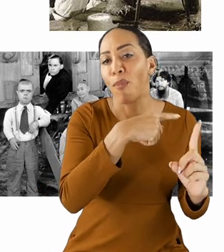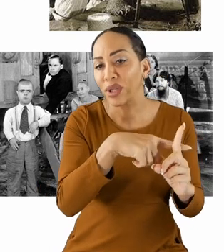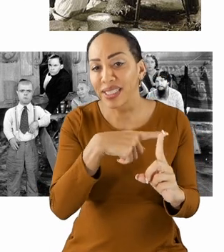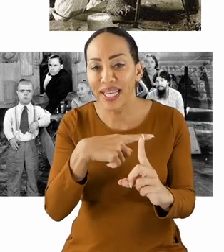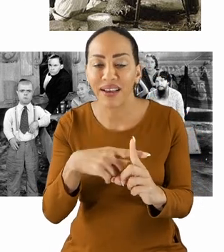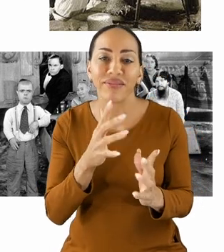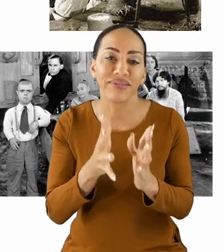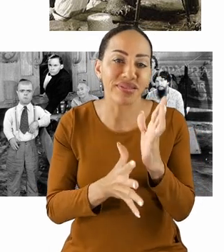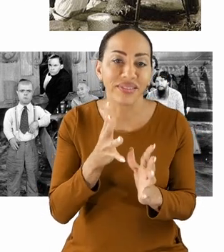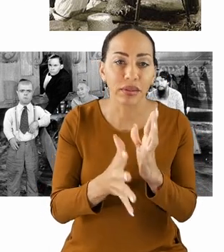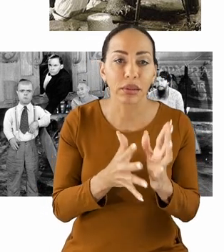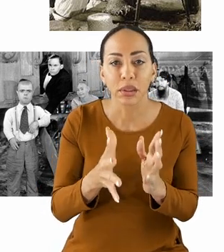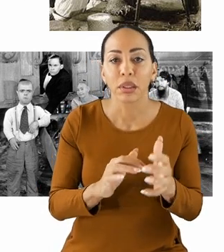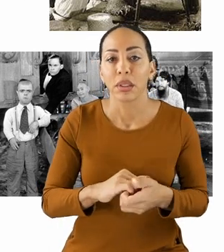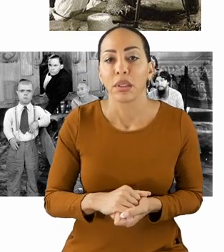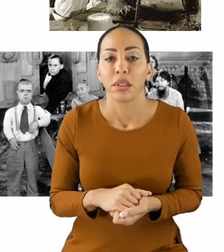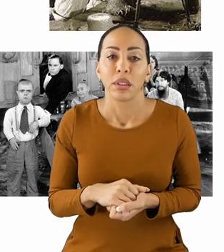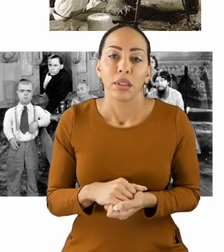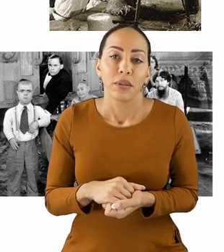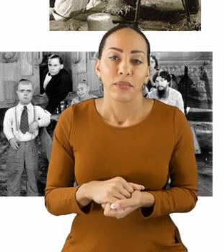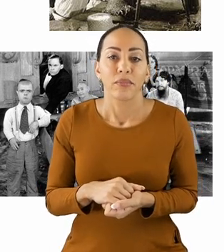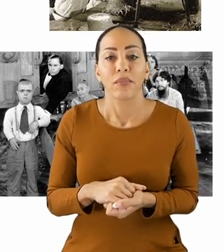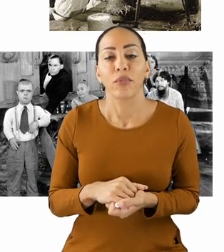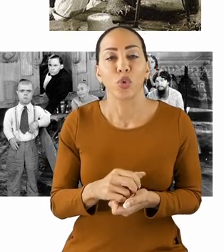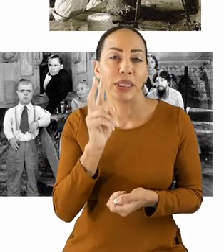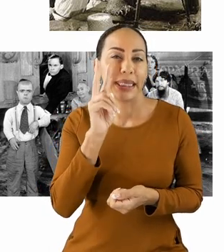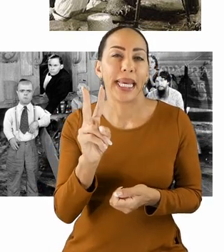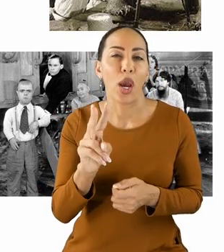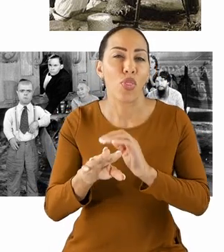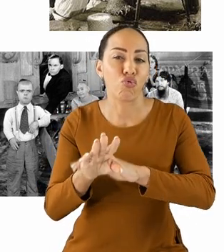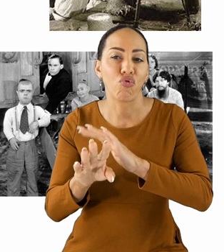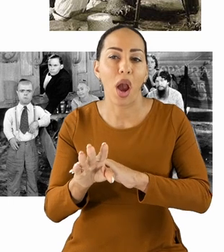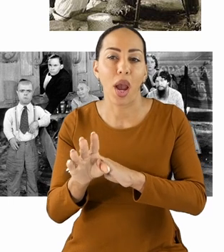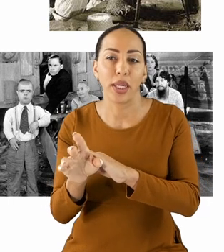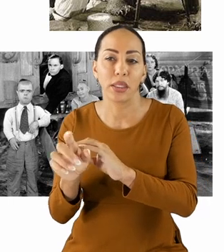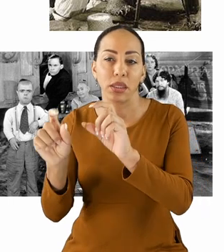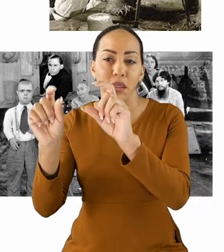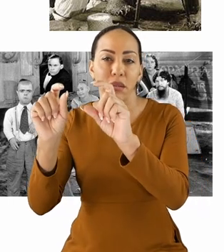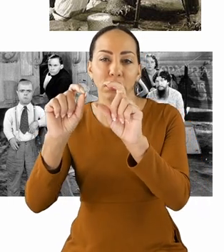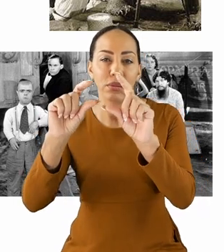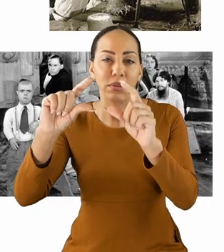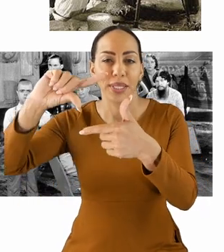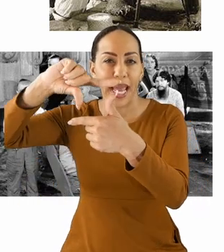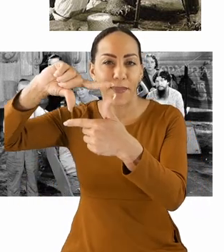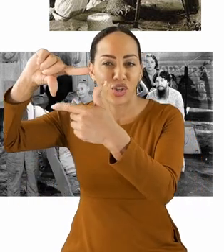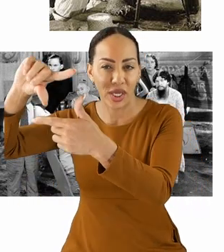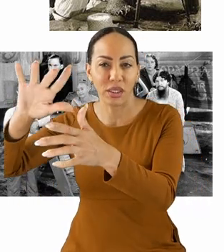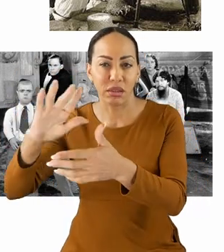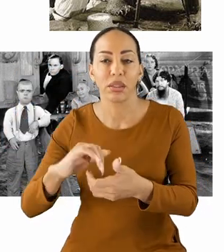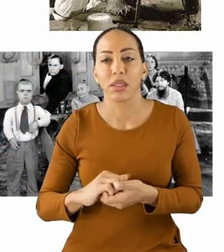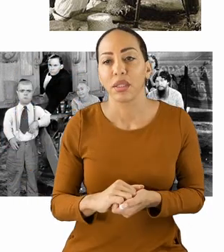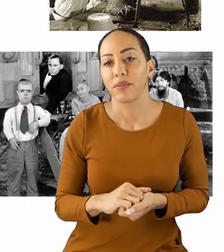a mixture here of positives, apart from the first couple over on the right hand